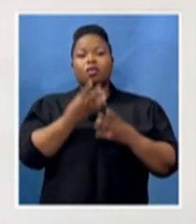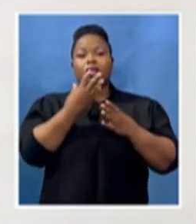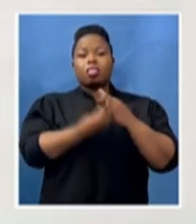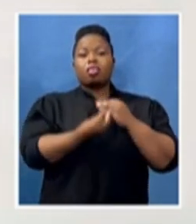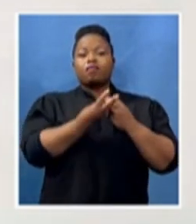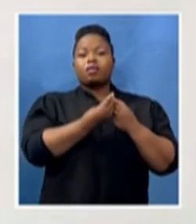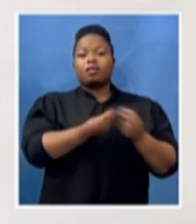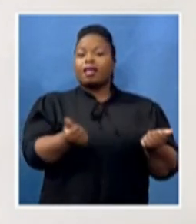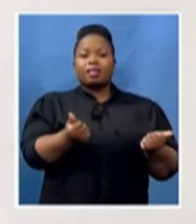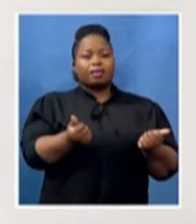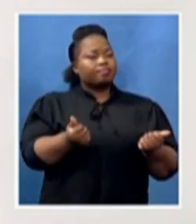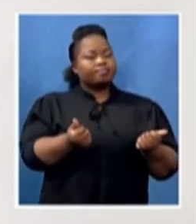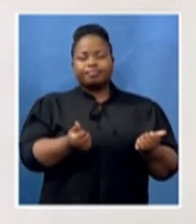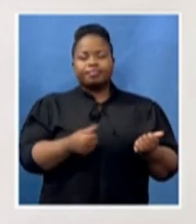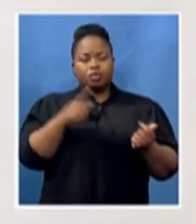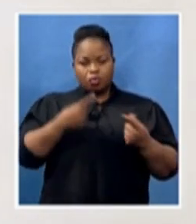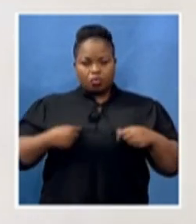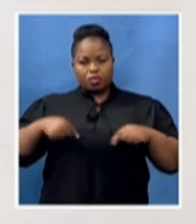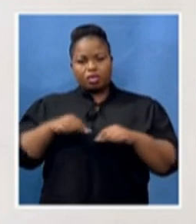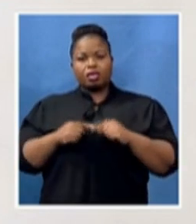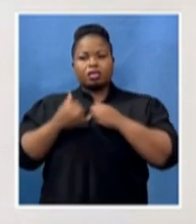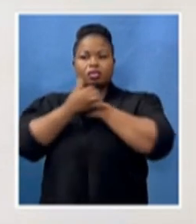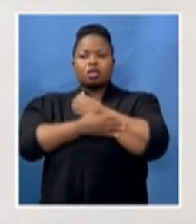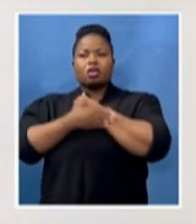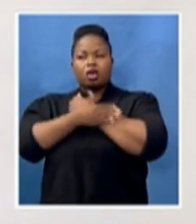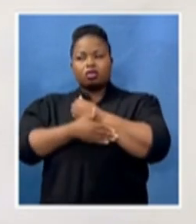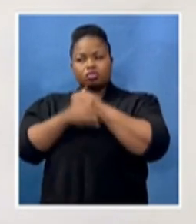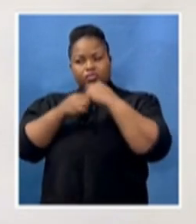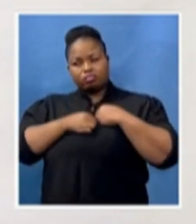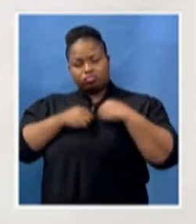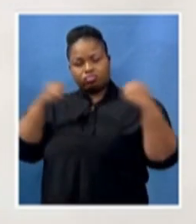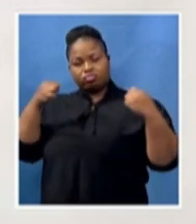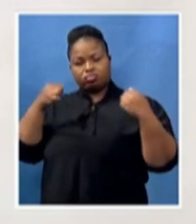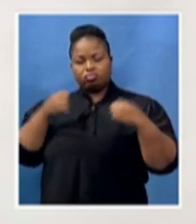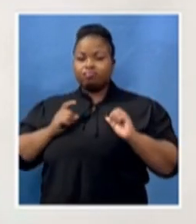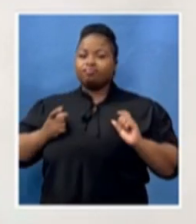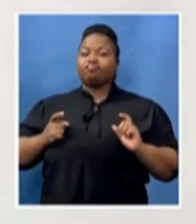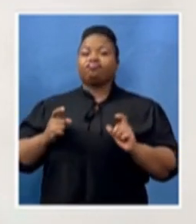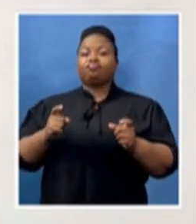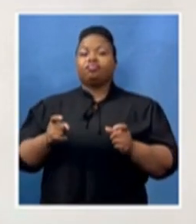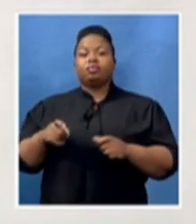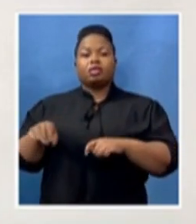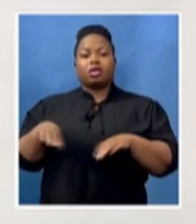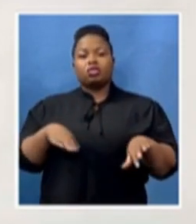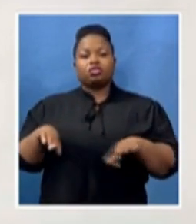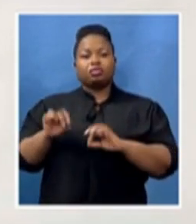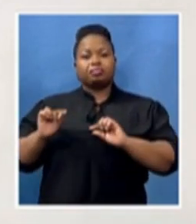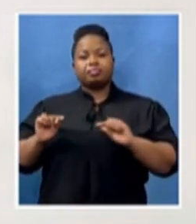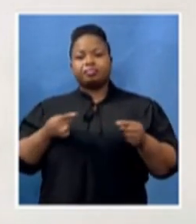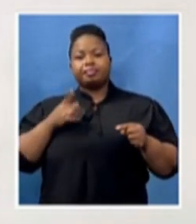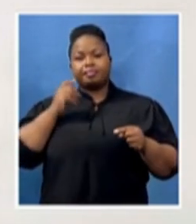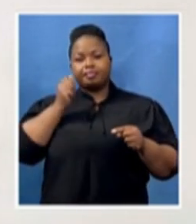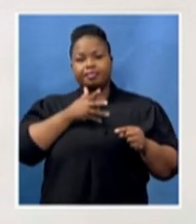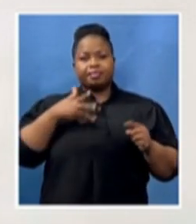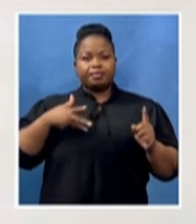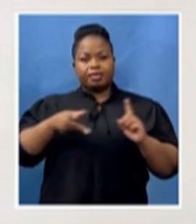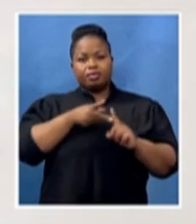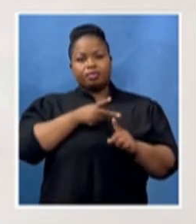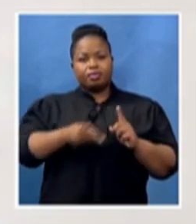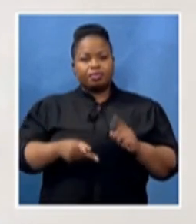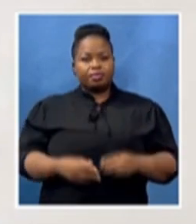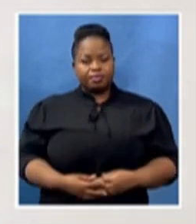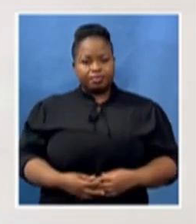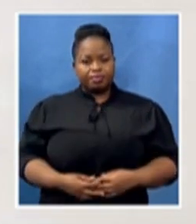to fast-track action against the scourge of femicide. Our first speaker,